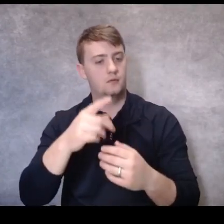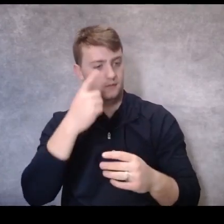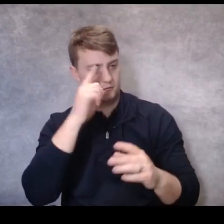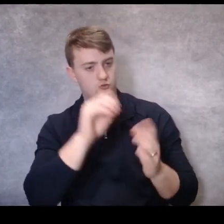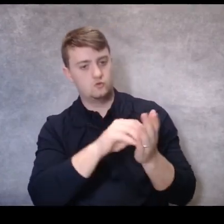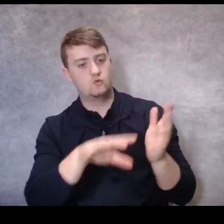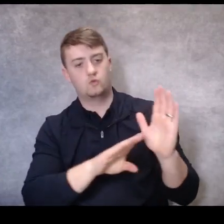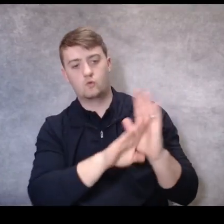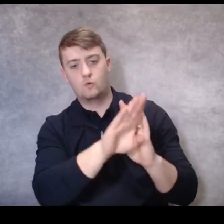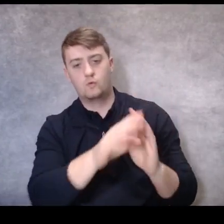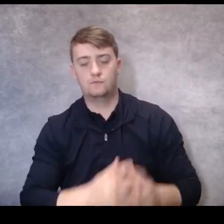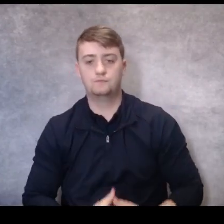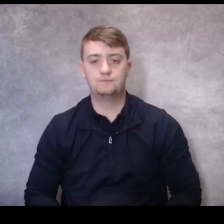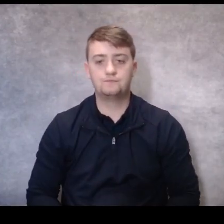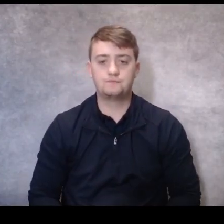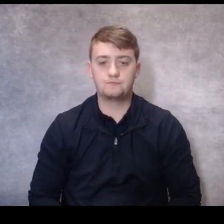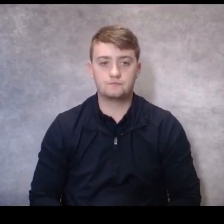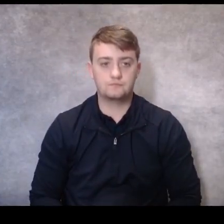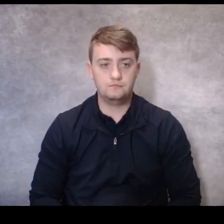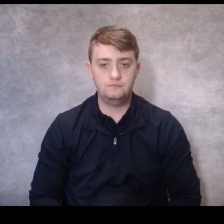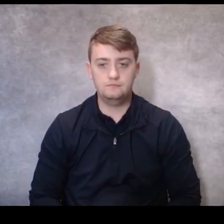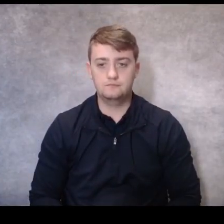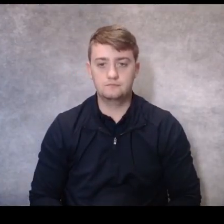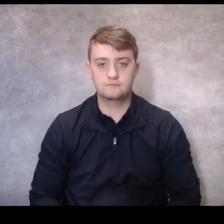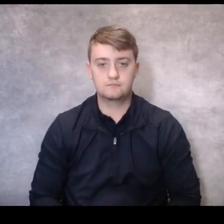program ensuring student growth.